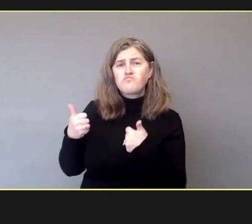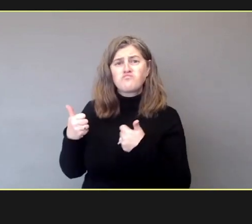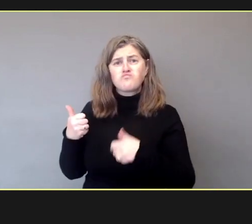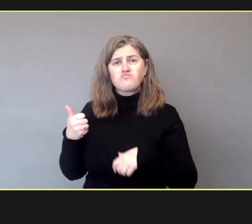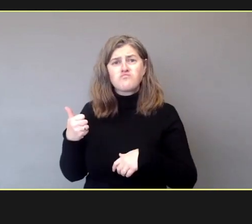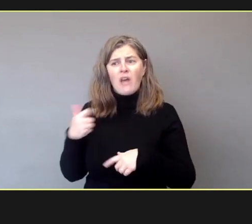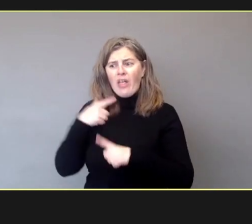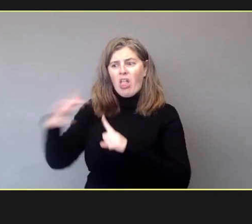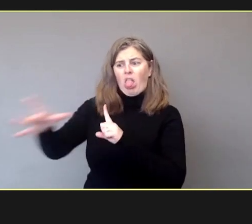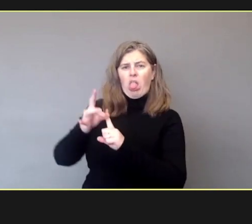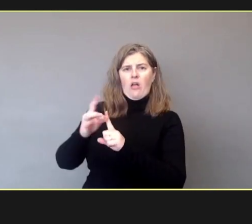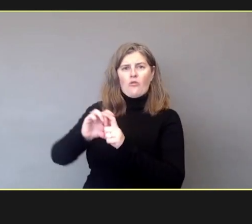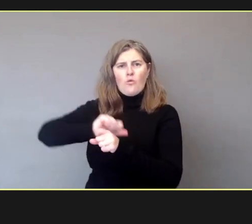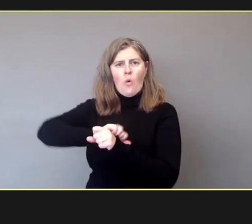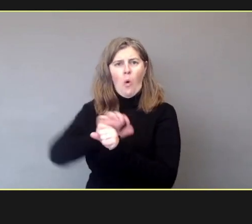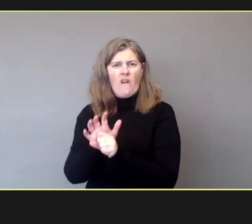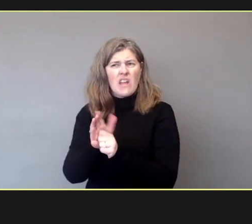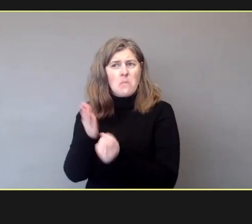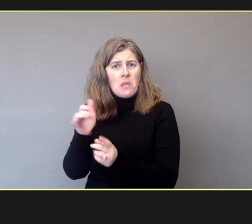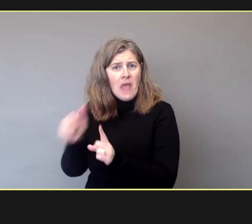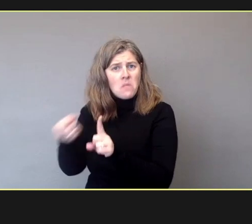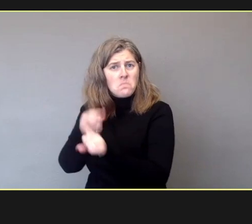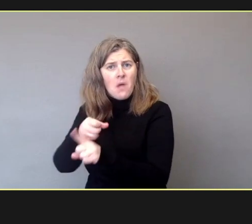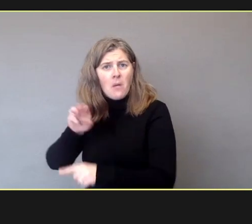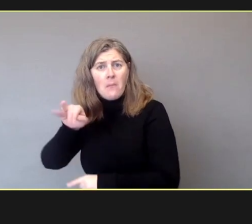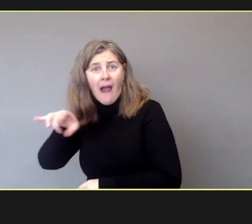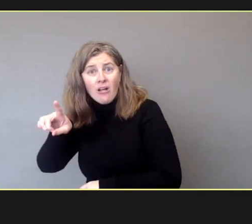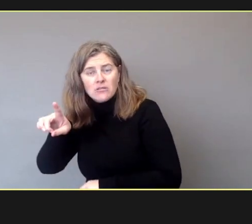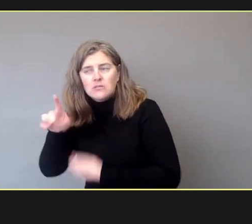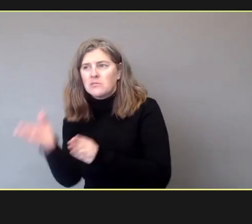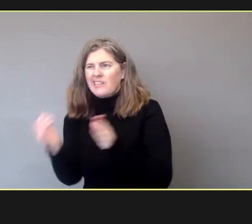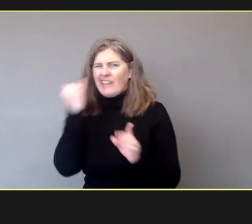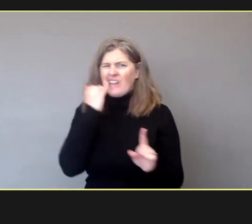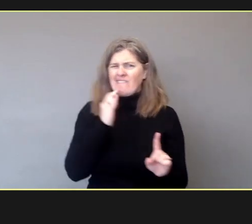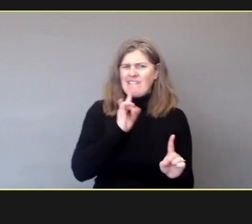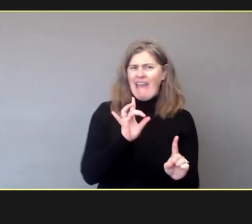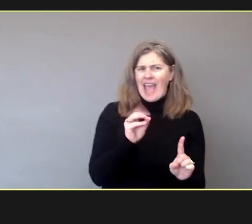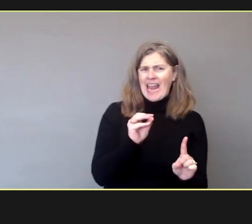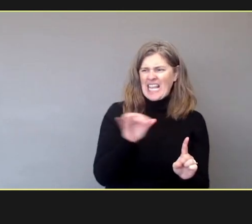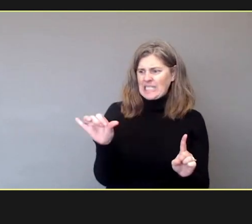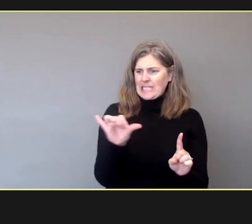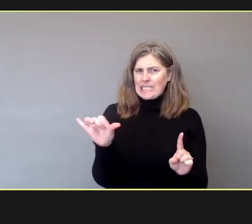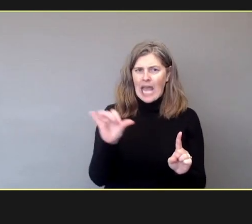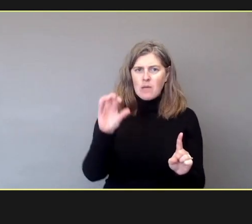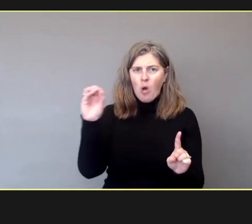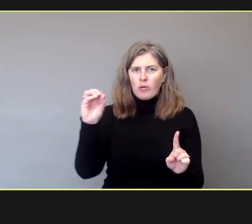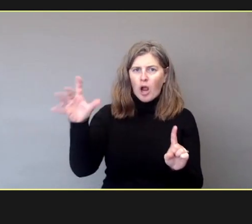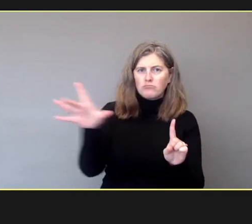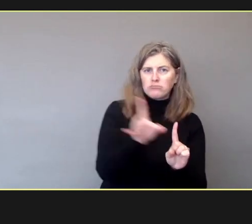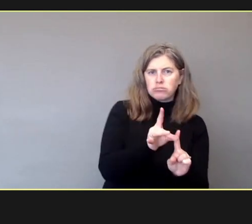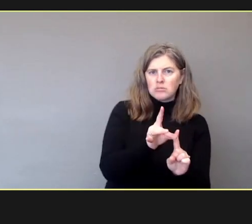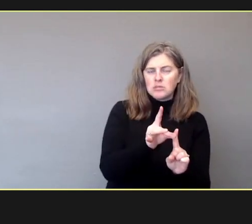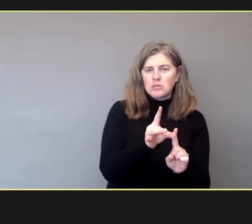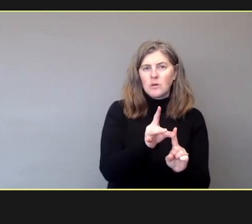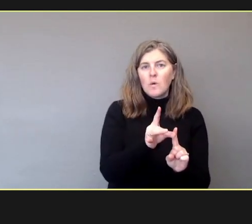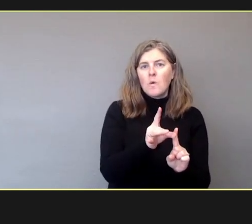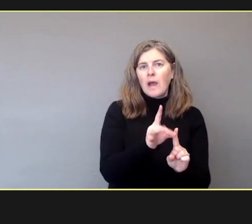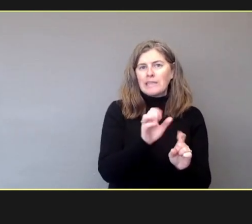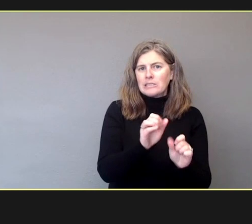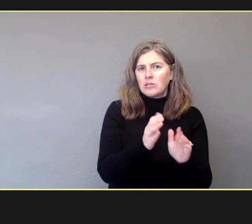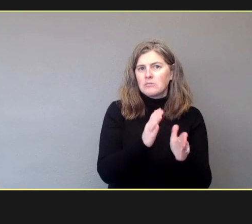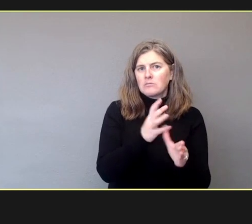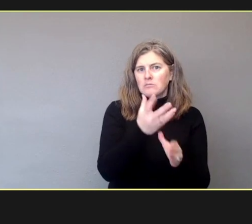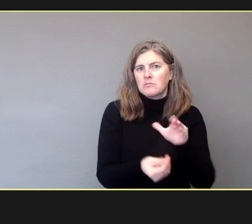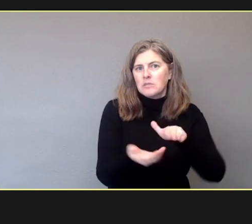you get COVID, maybe that's mild. But if you're 80, you get that same Omicron strain, it can still kill you, and we're